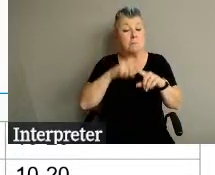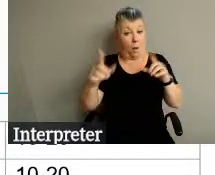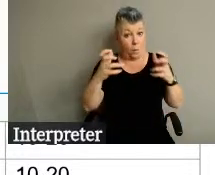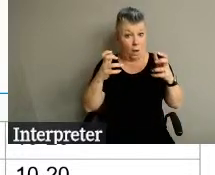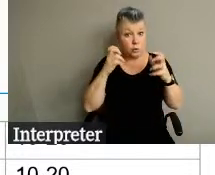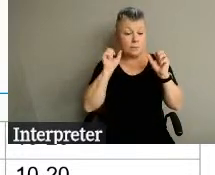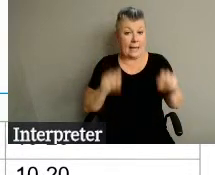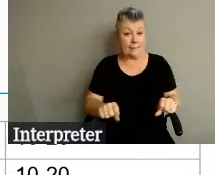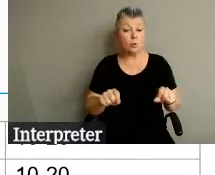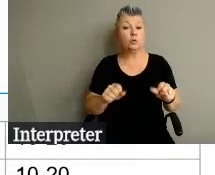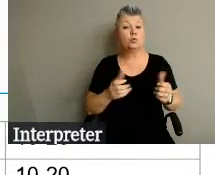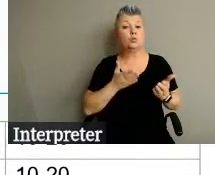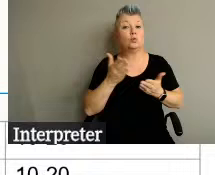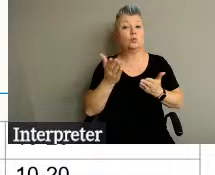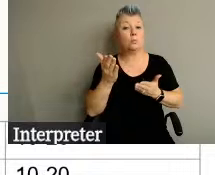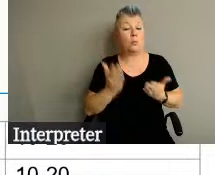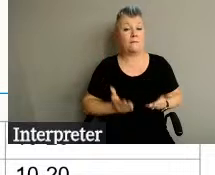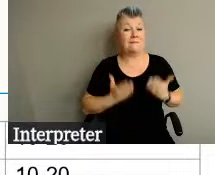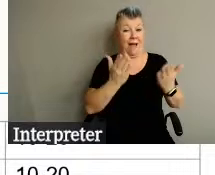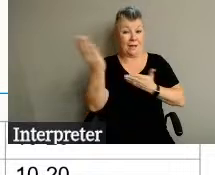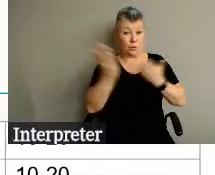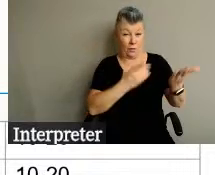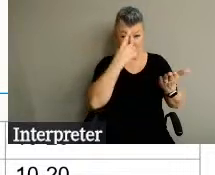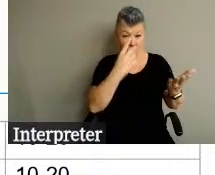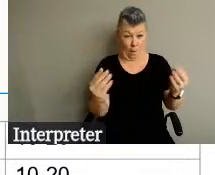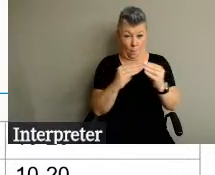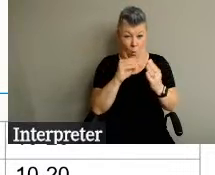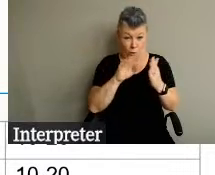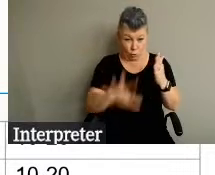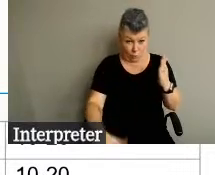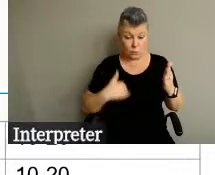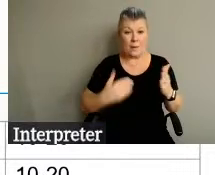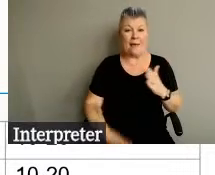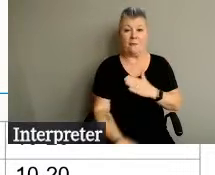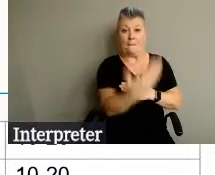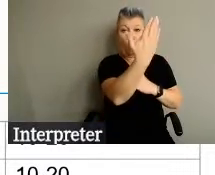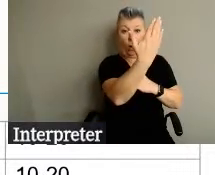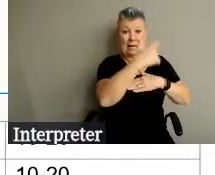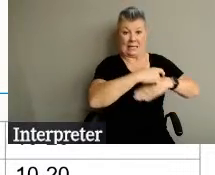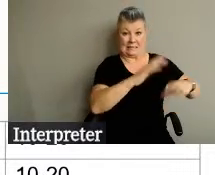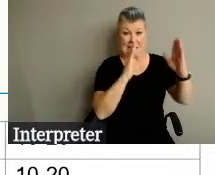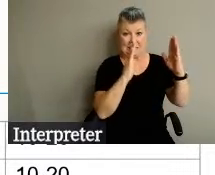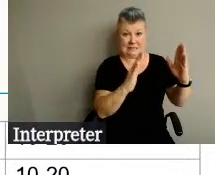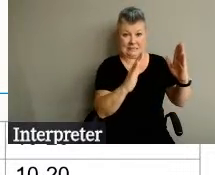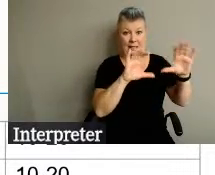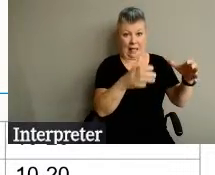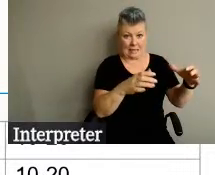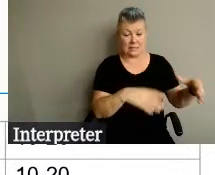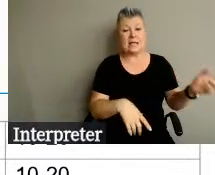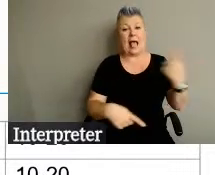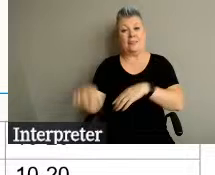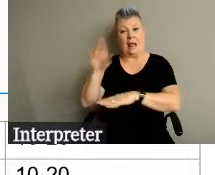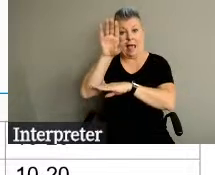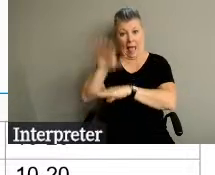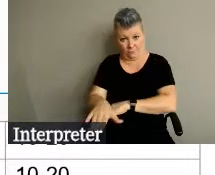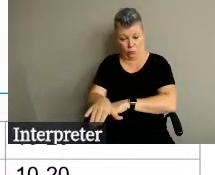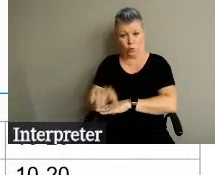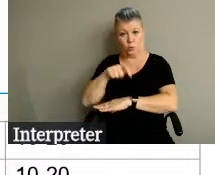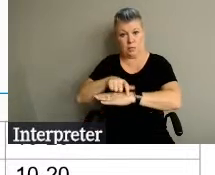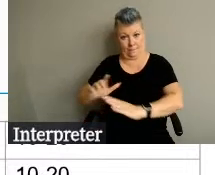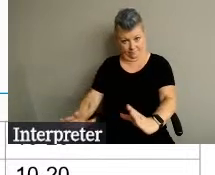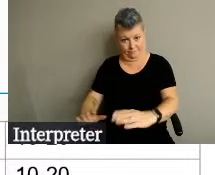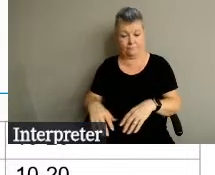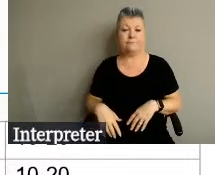morning session and an afternoon section. So when you get to 20, it's typically someone who has 10 and 10. Or also because we have